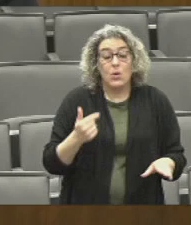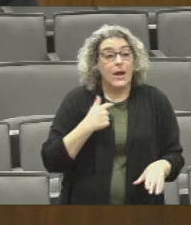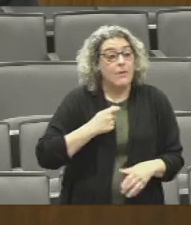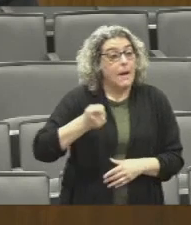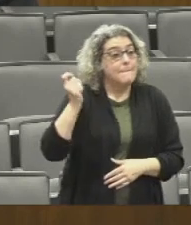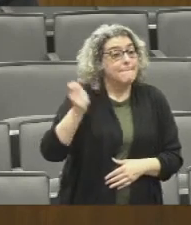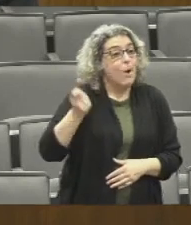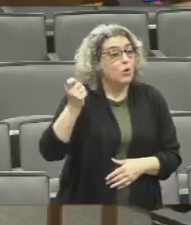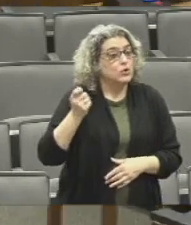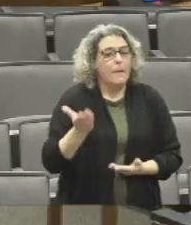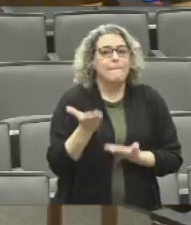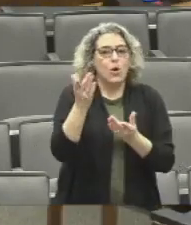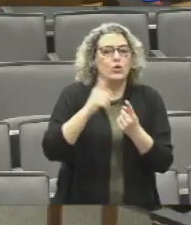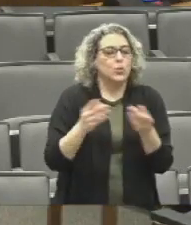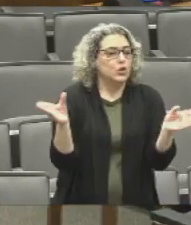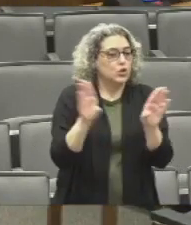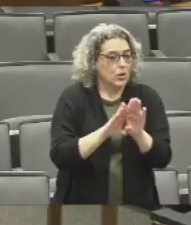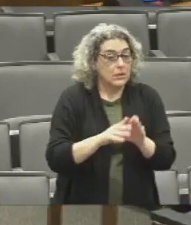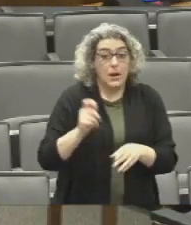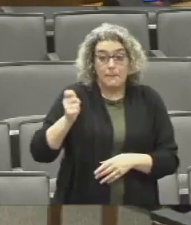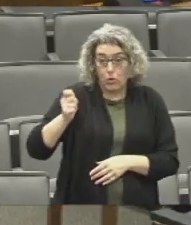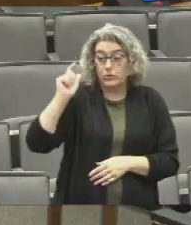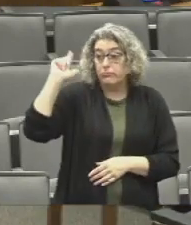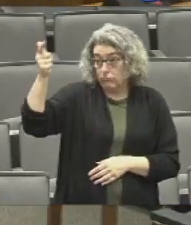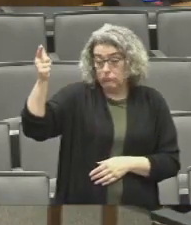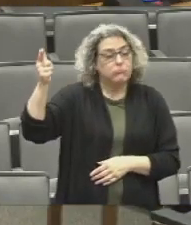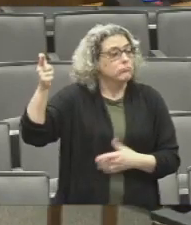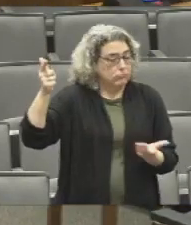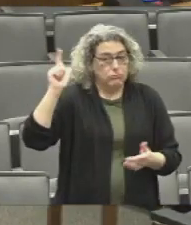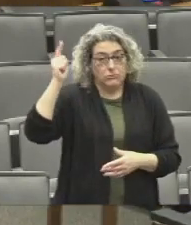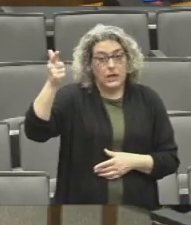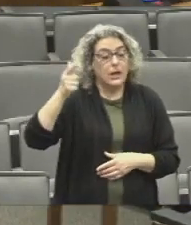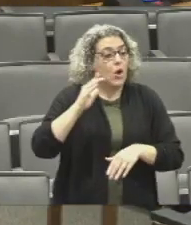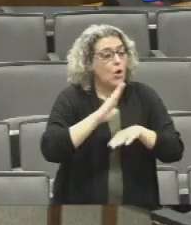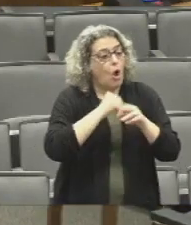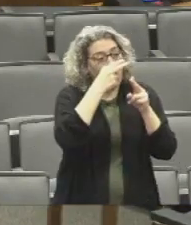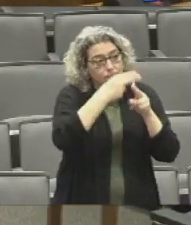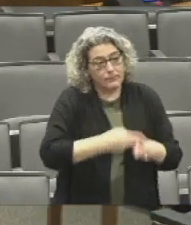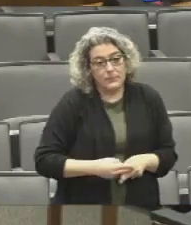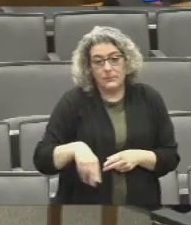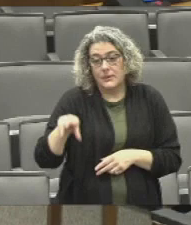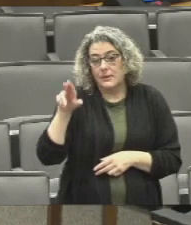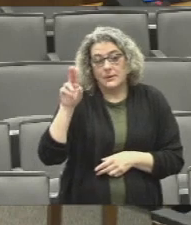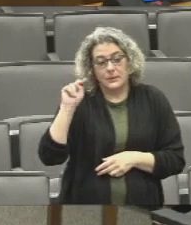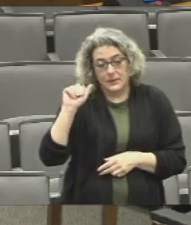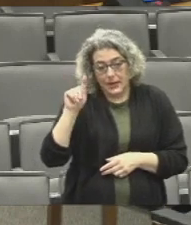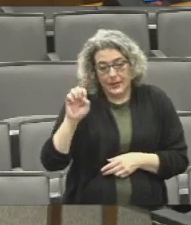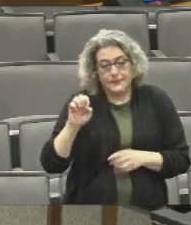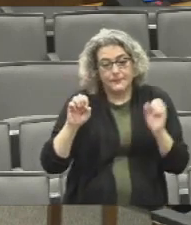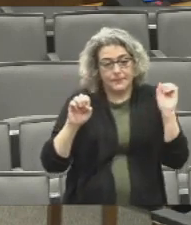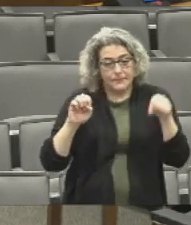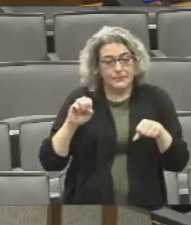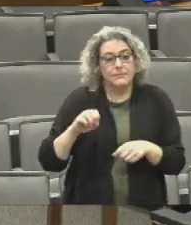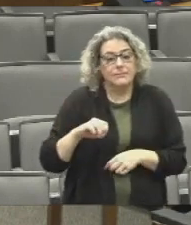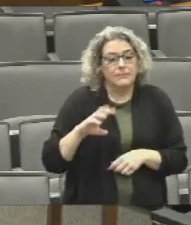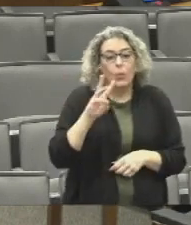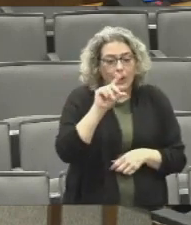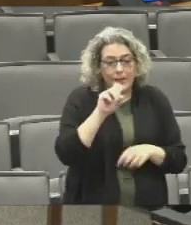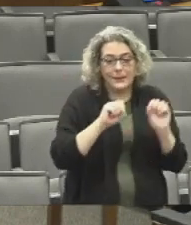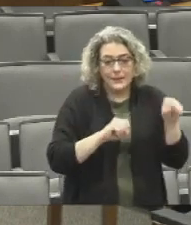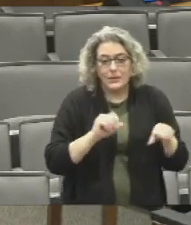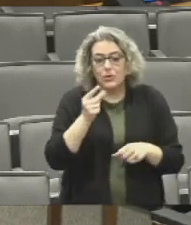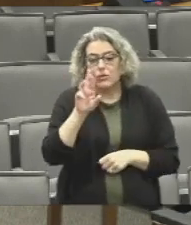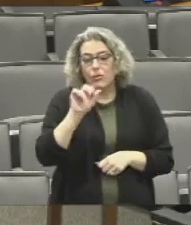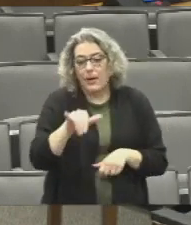adjourn? There's motions and second. Roll call. Wade. Yes. Gray.